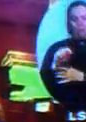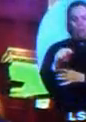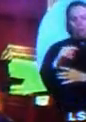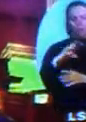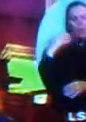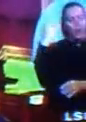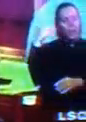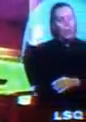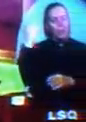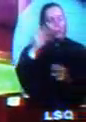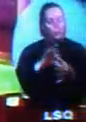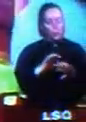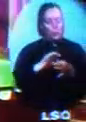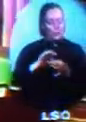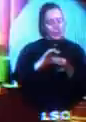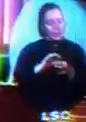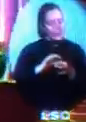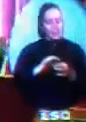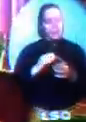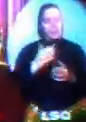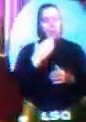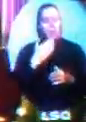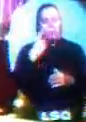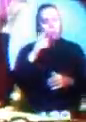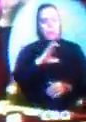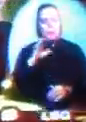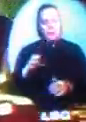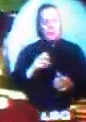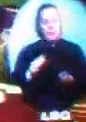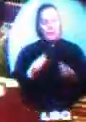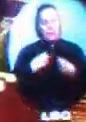cost thousands of Canadian jobs. The